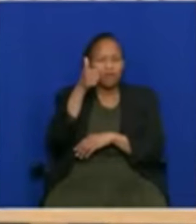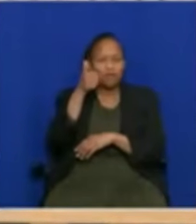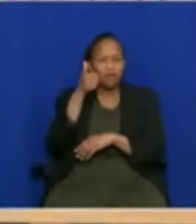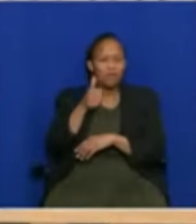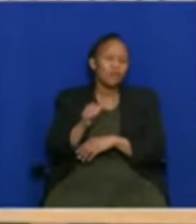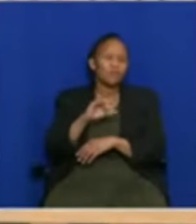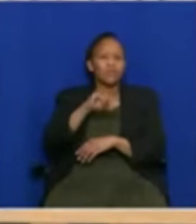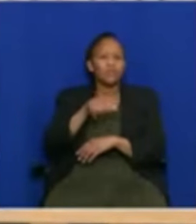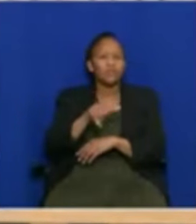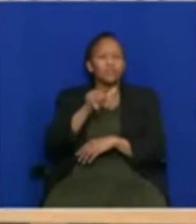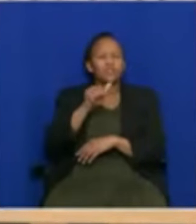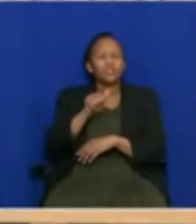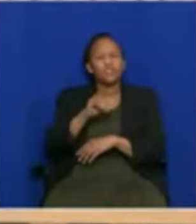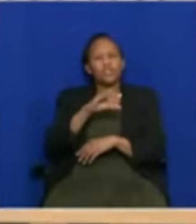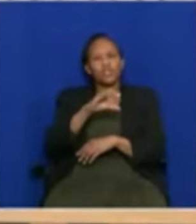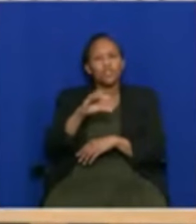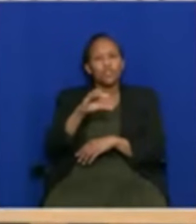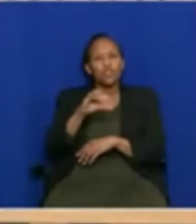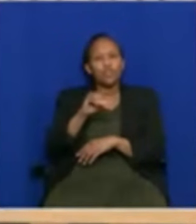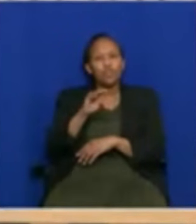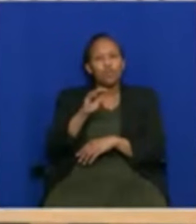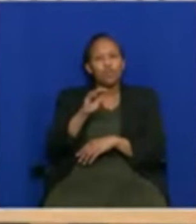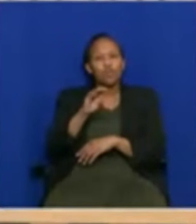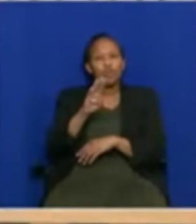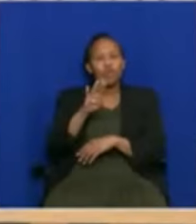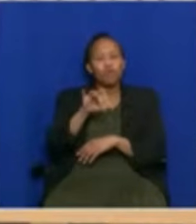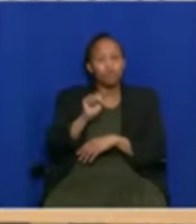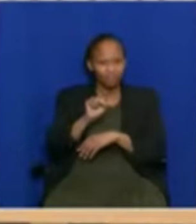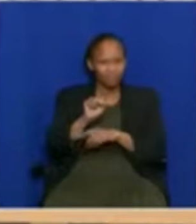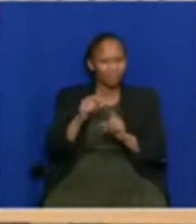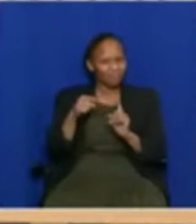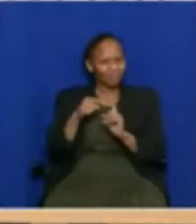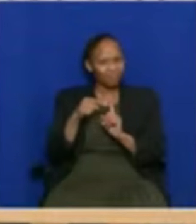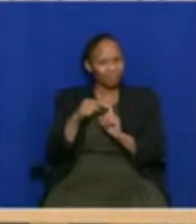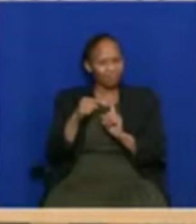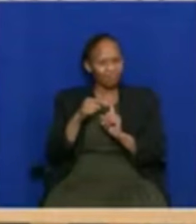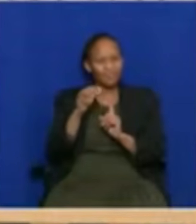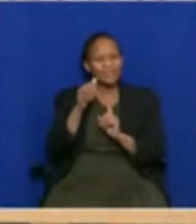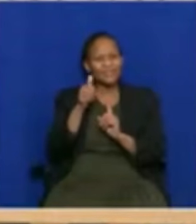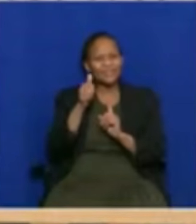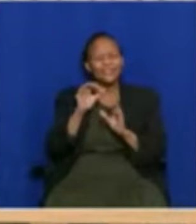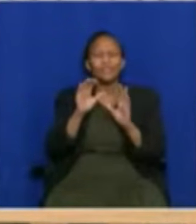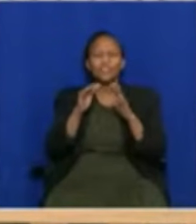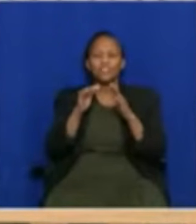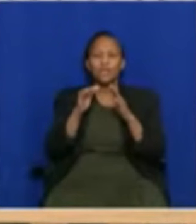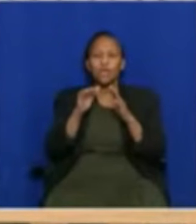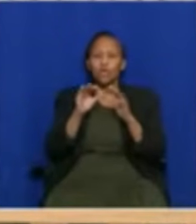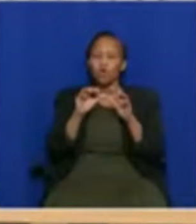who is the Divisional Commissioner Inspectorate. If you go to page